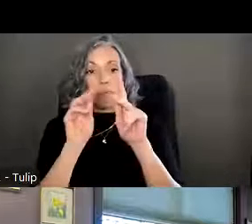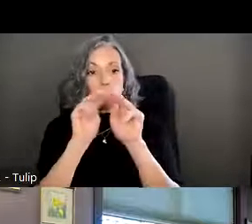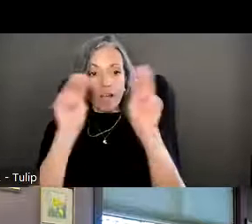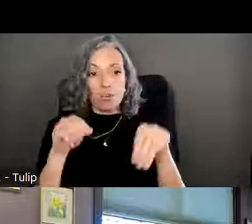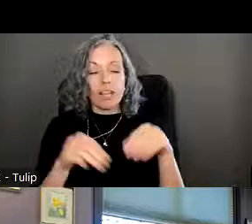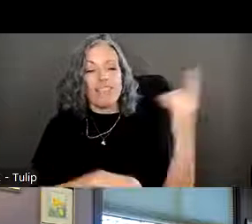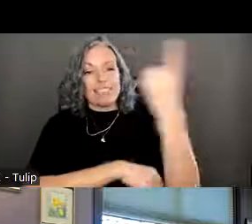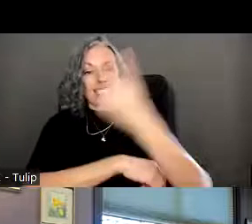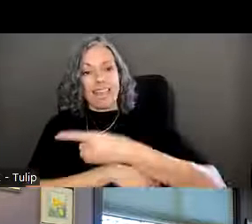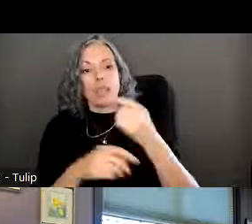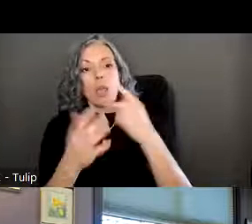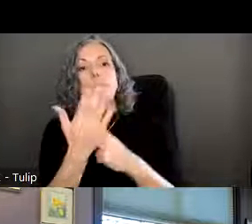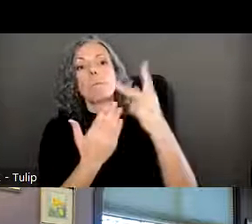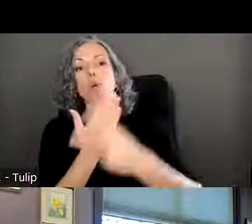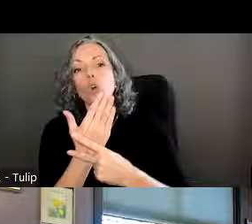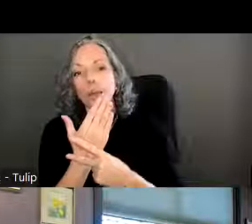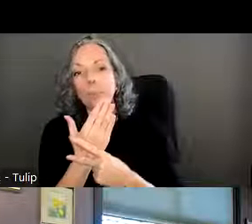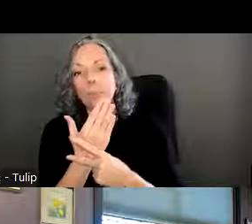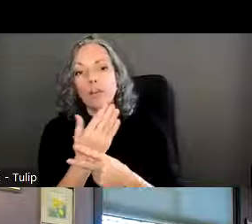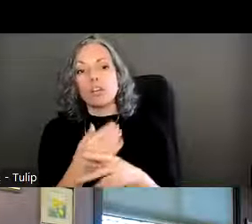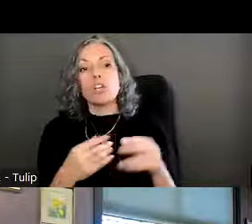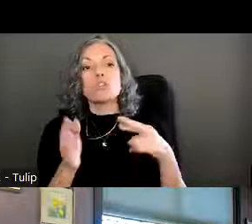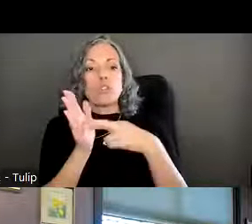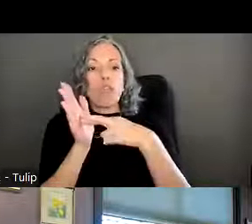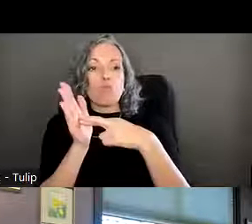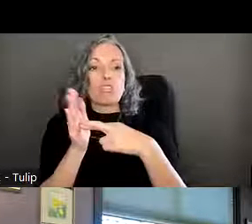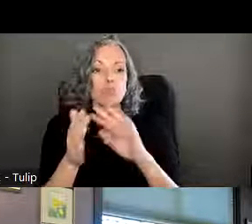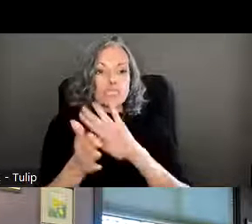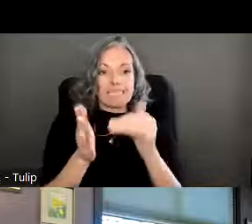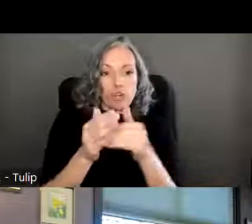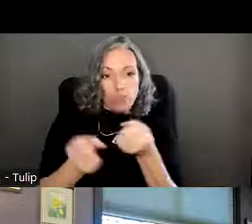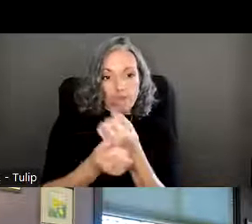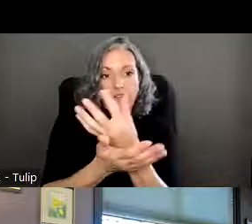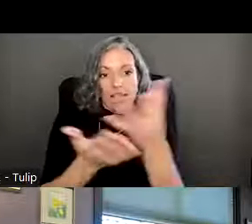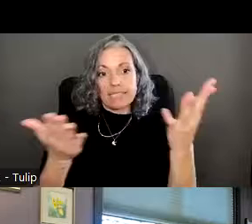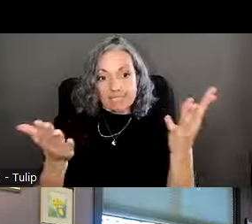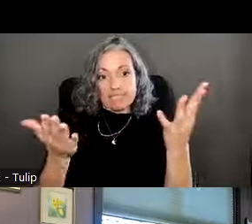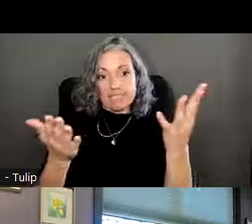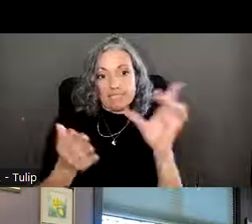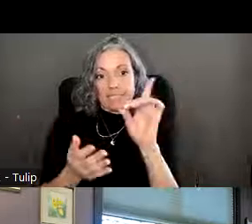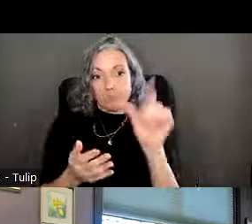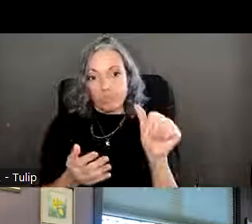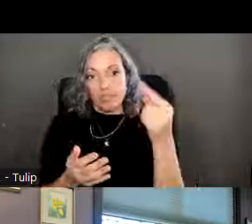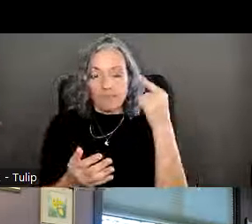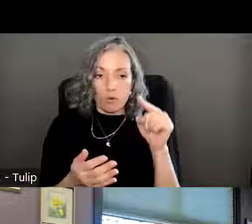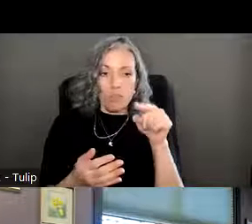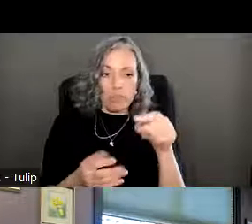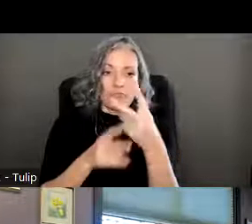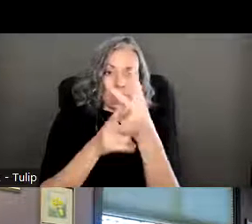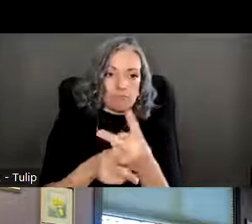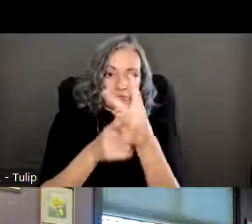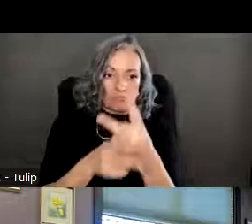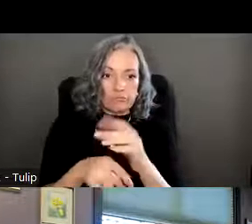program. So the Resource Center provides, accessibility to quality dementia care.